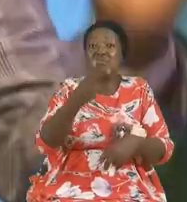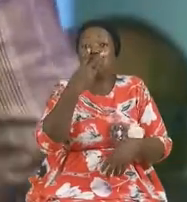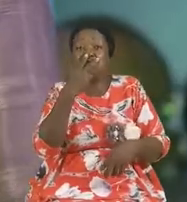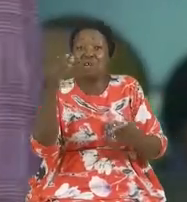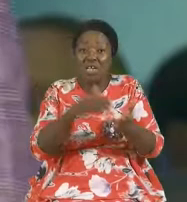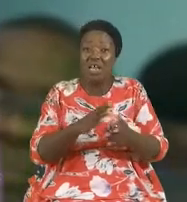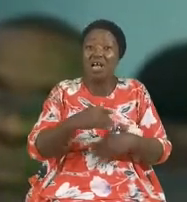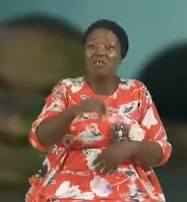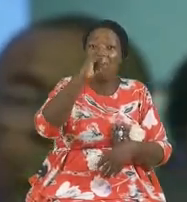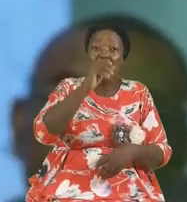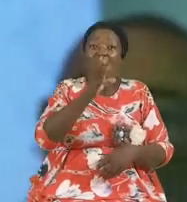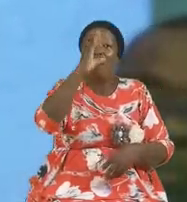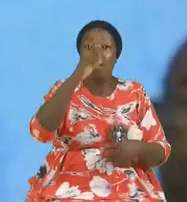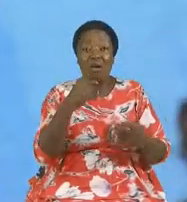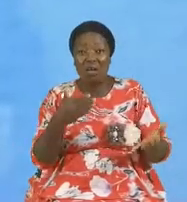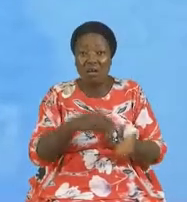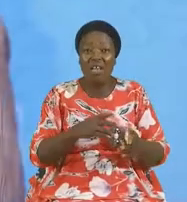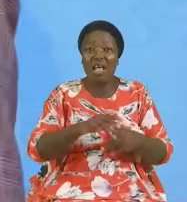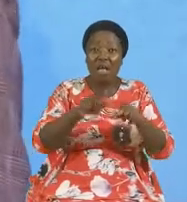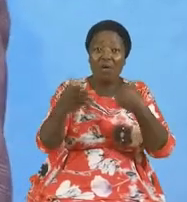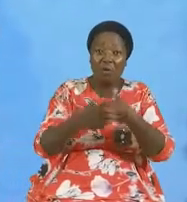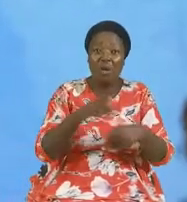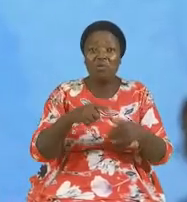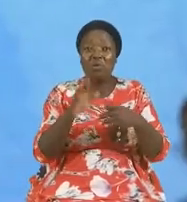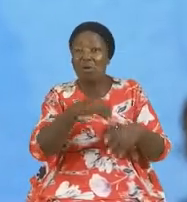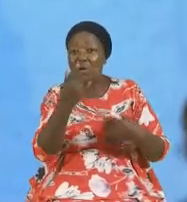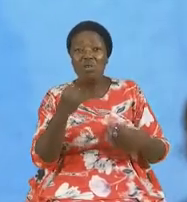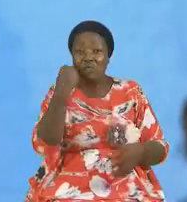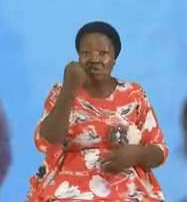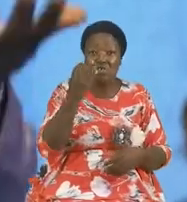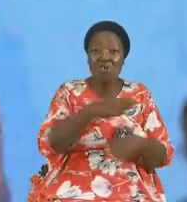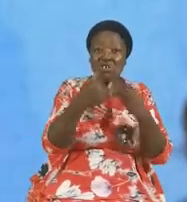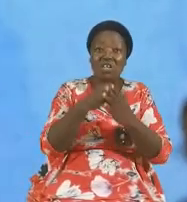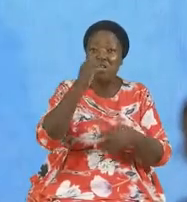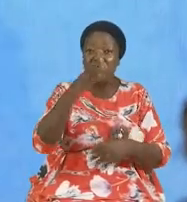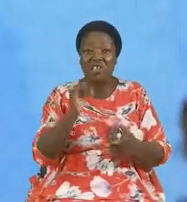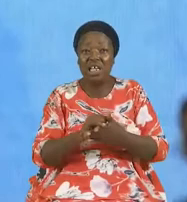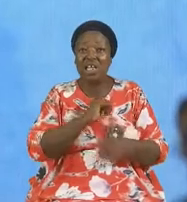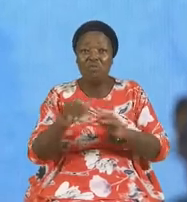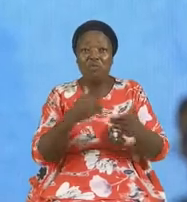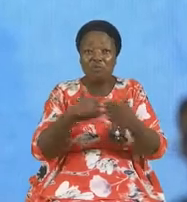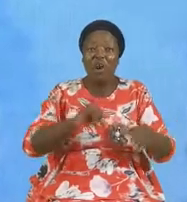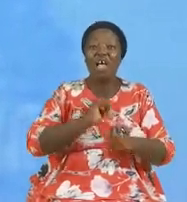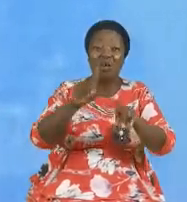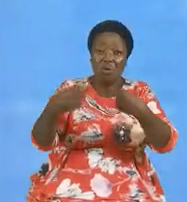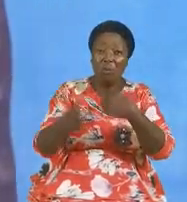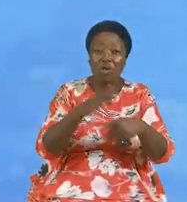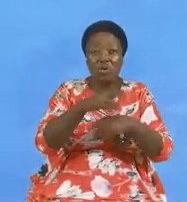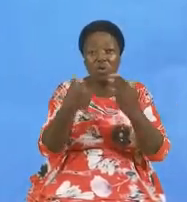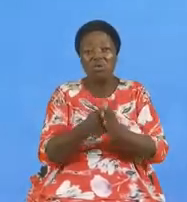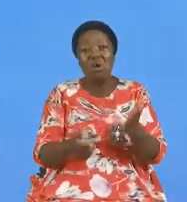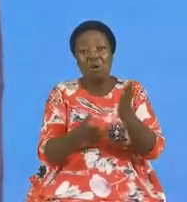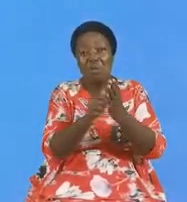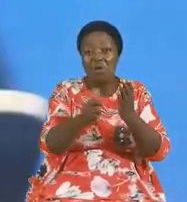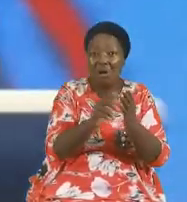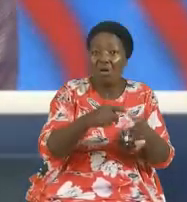to chew my tobacco. I can go back to my marijuana. I can go back to my alcohol. I can go back